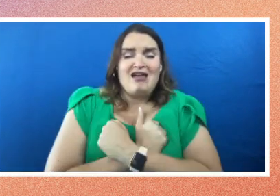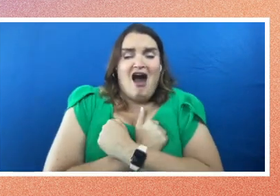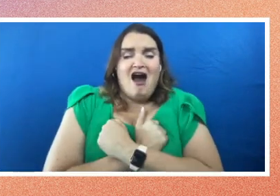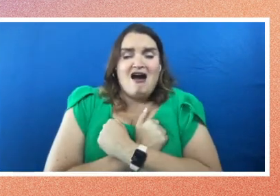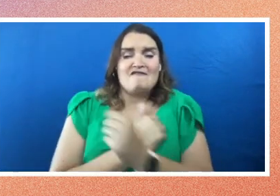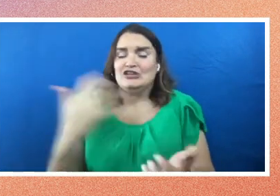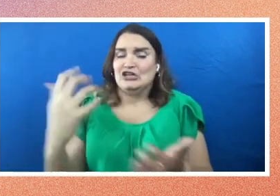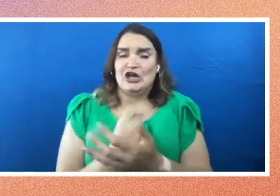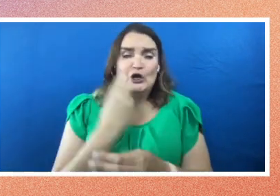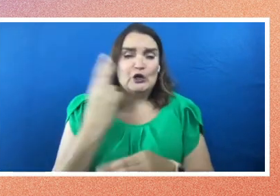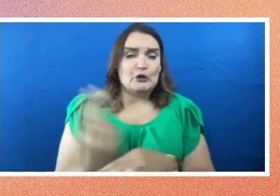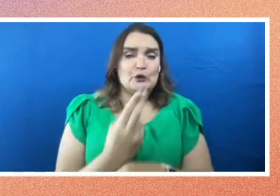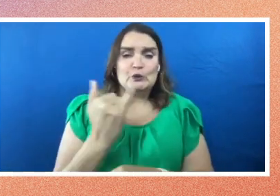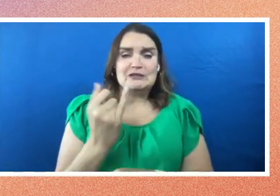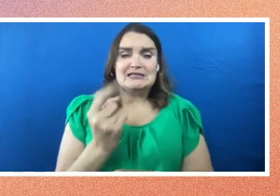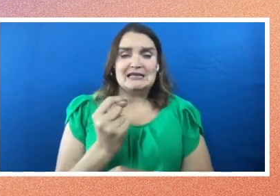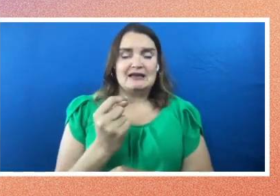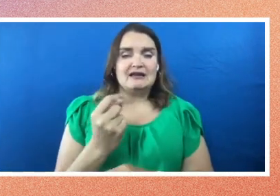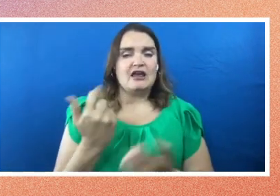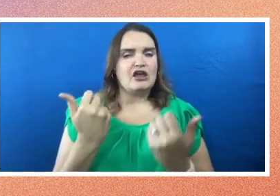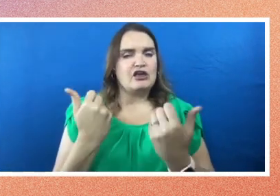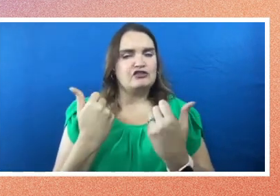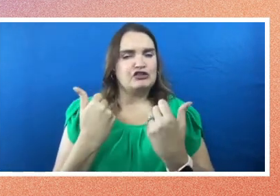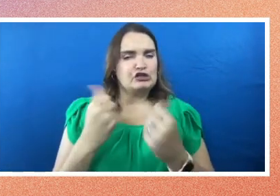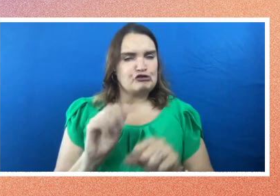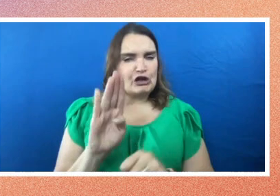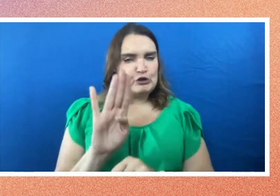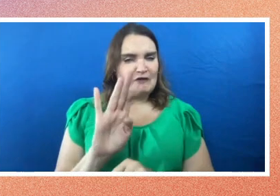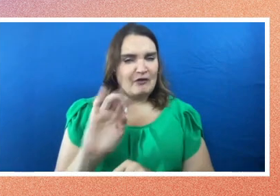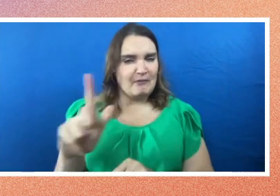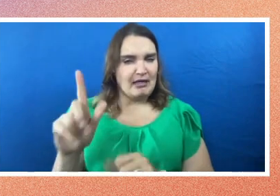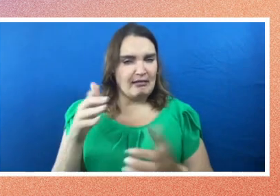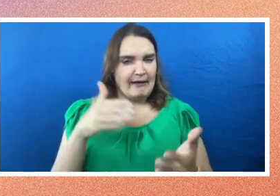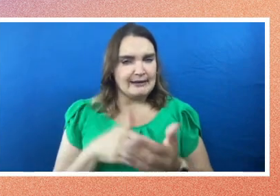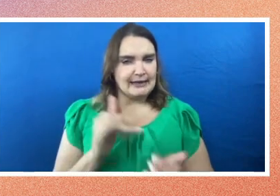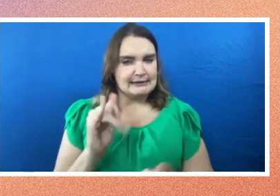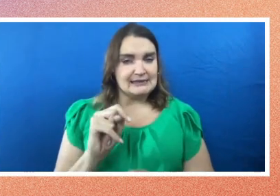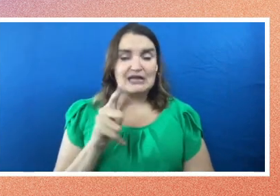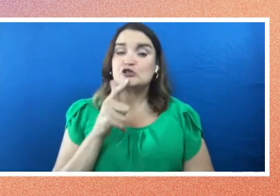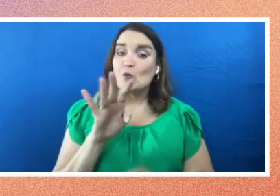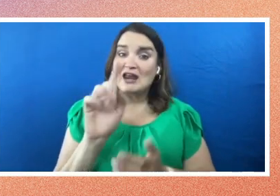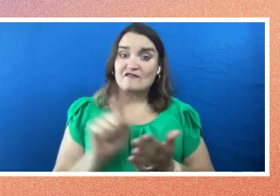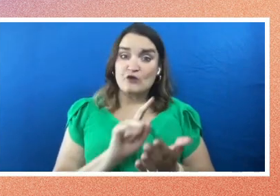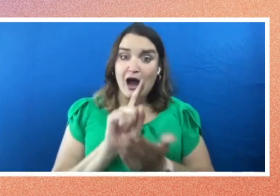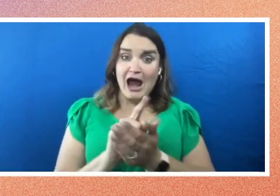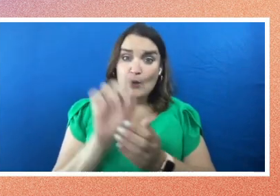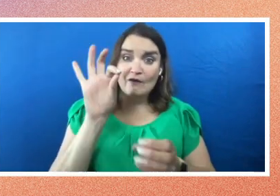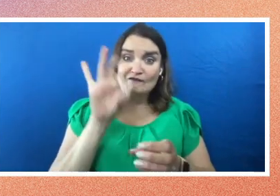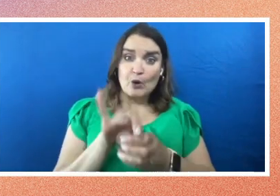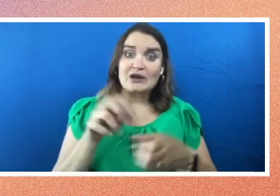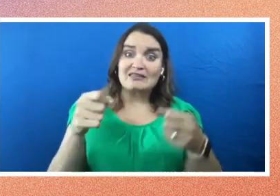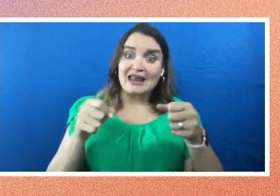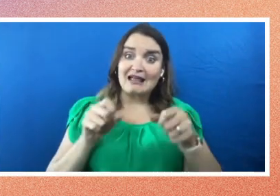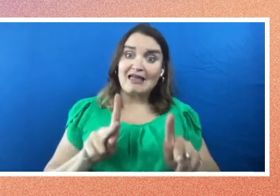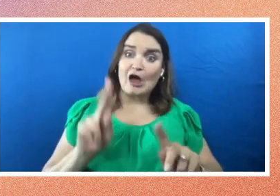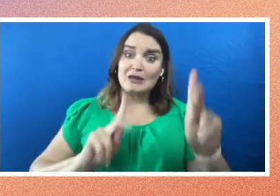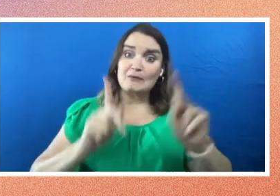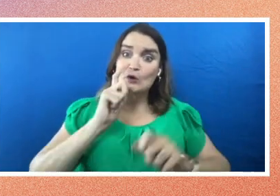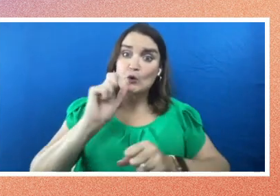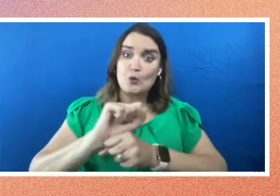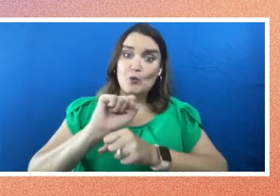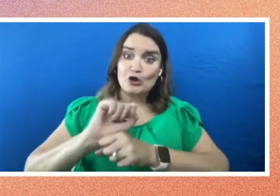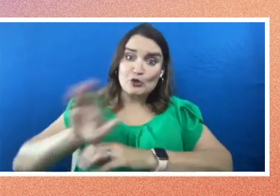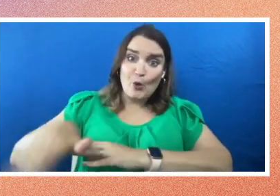that against the law. 24-hour voting, which we instituted, that allowed shift workers and medical workers to cast their